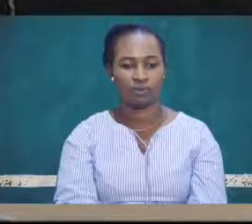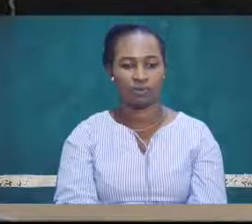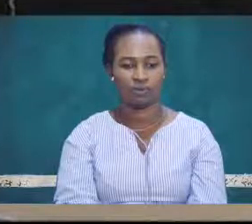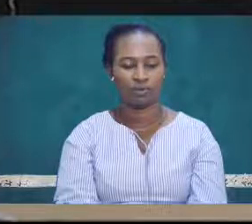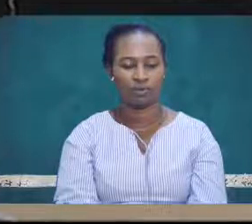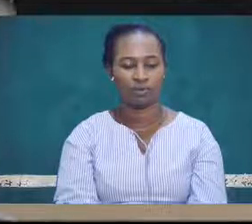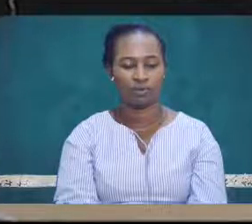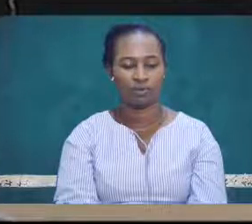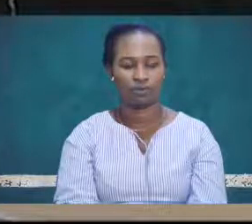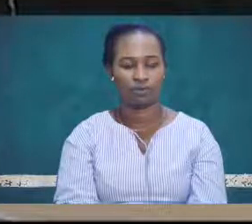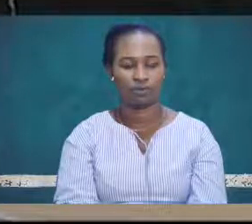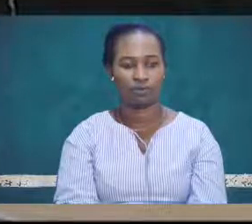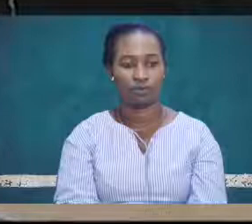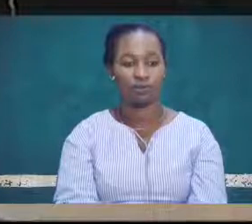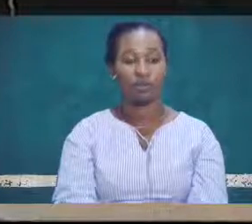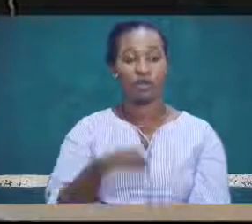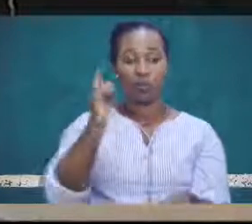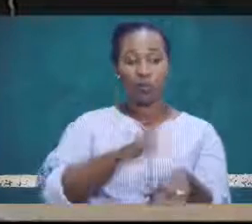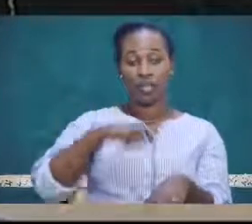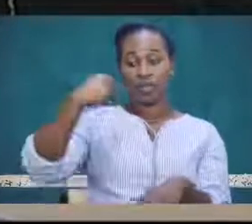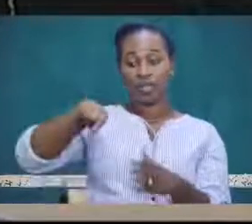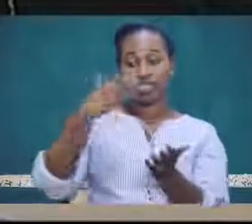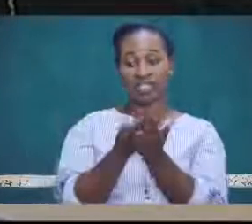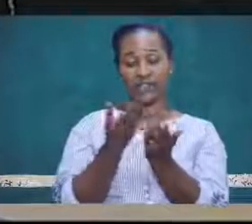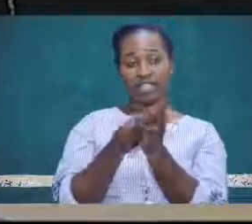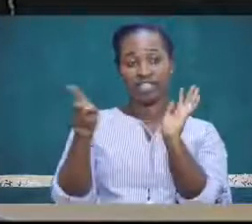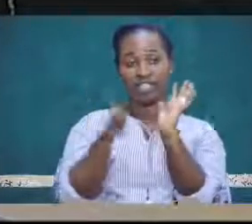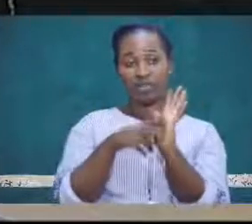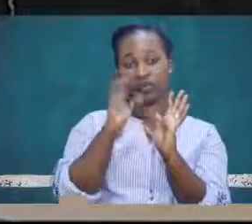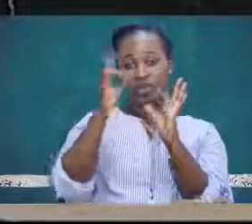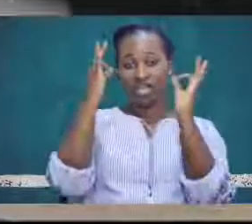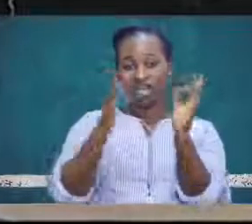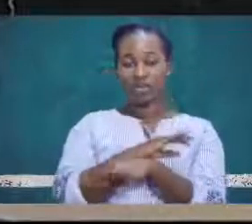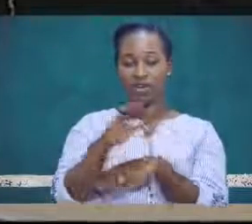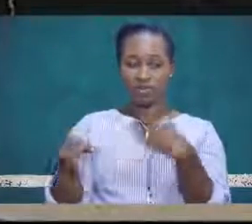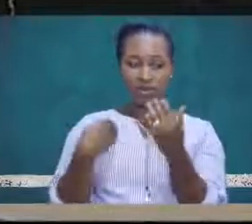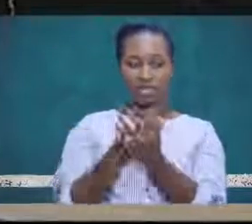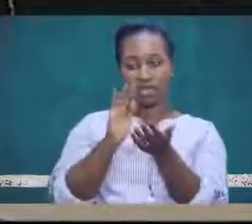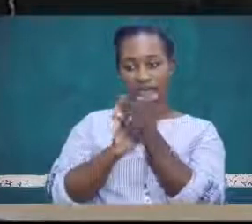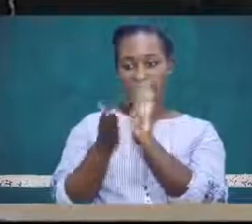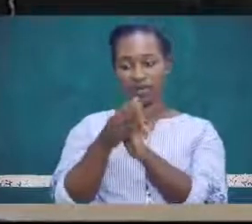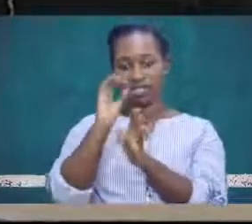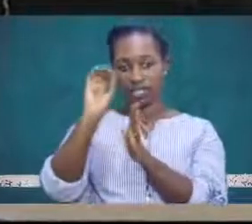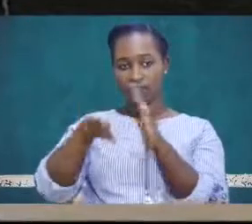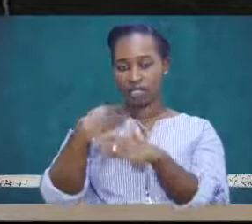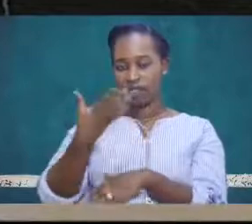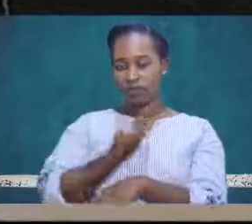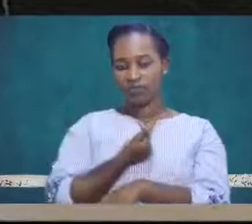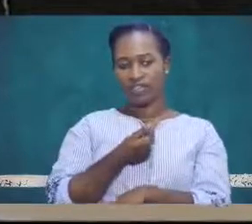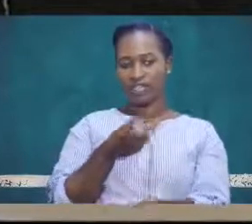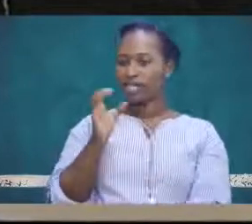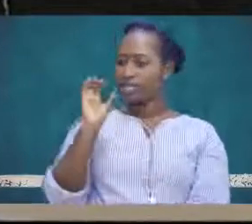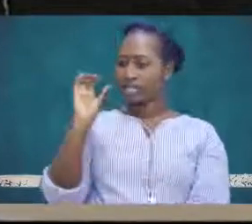is 0. So when quantity demanded is 0 here, everything here turns into 0. So we shall have